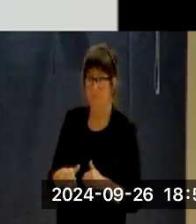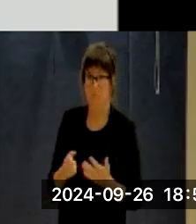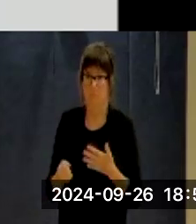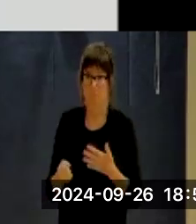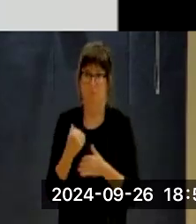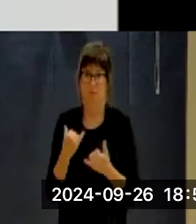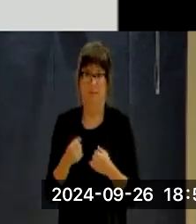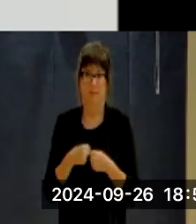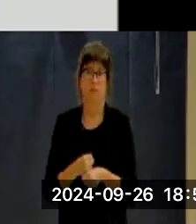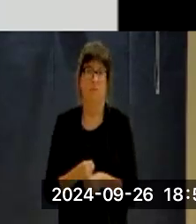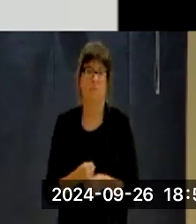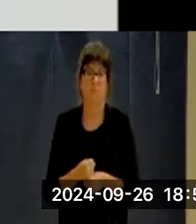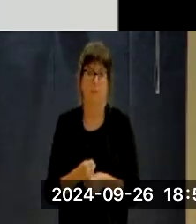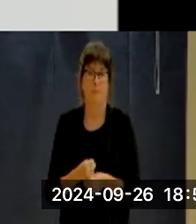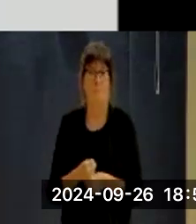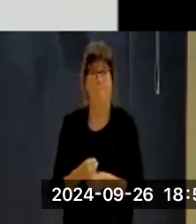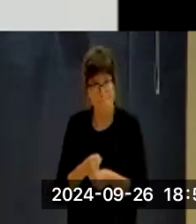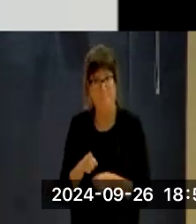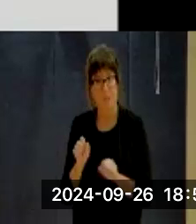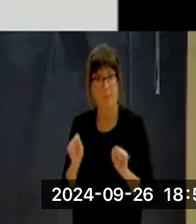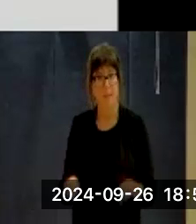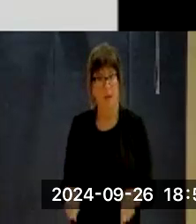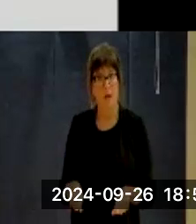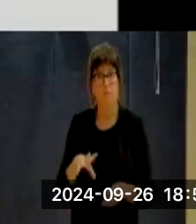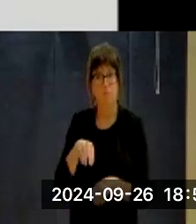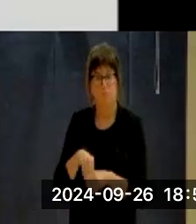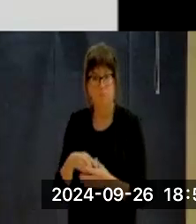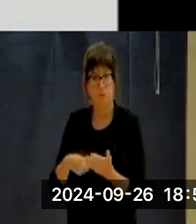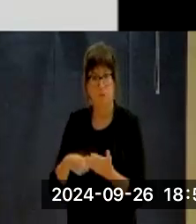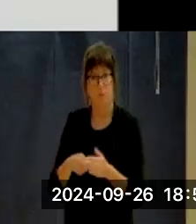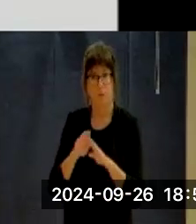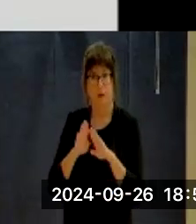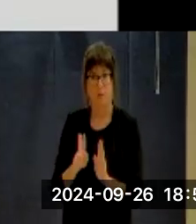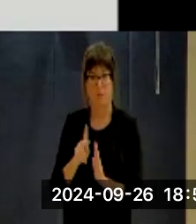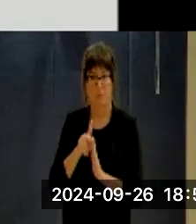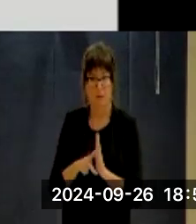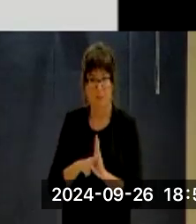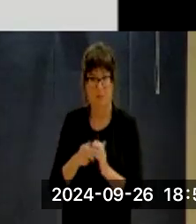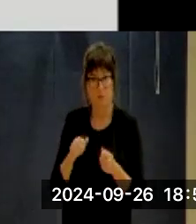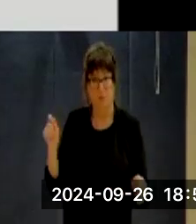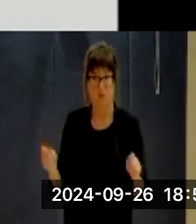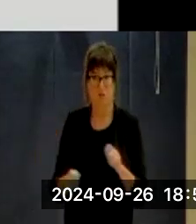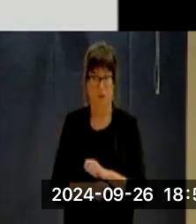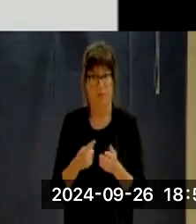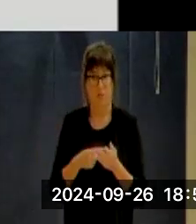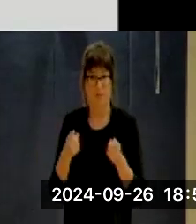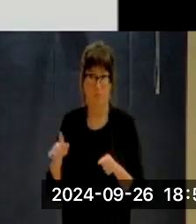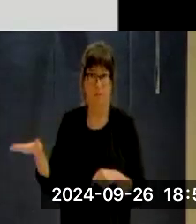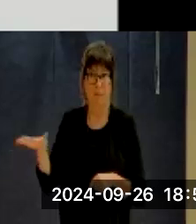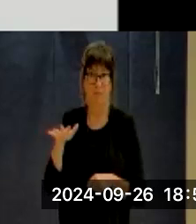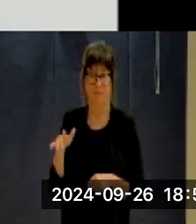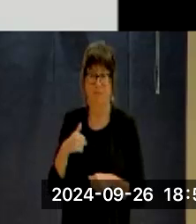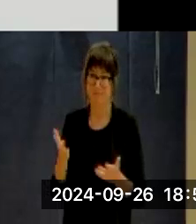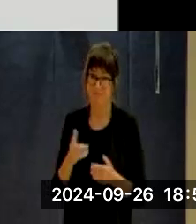So that's a place where you can actually talk about housing policy and moving the needle. So I do encourage folks to